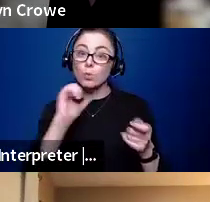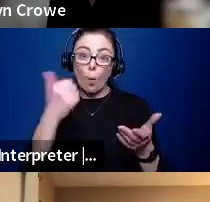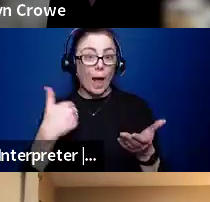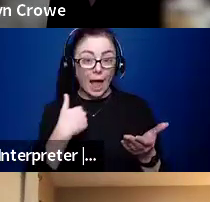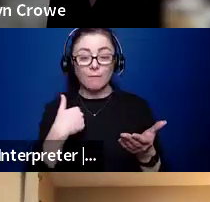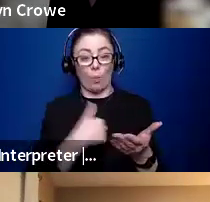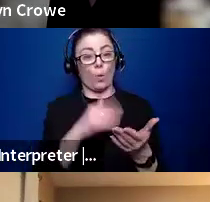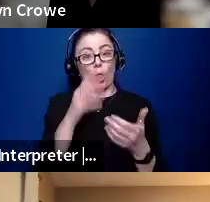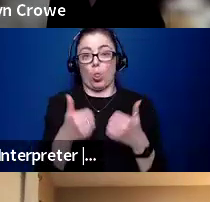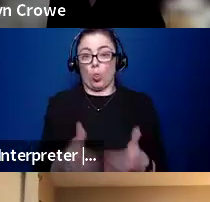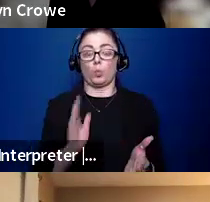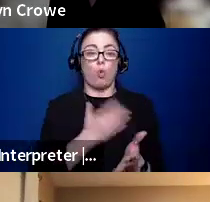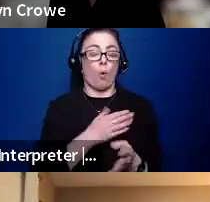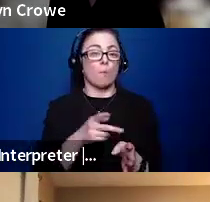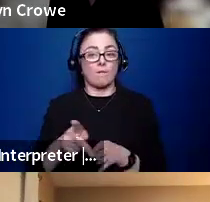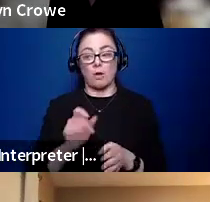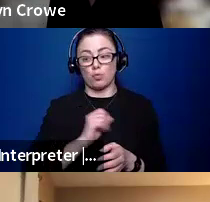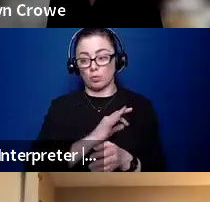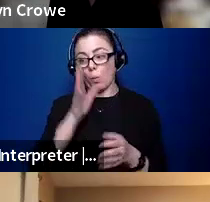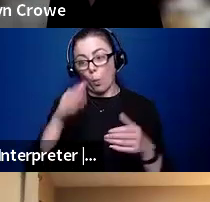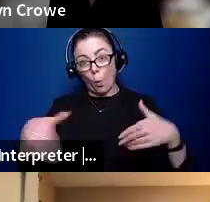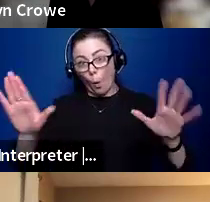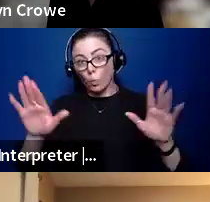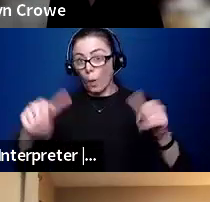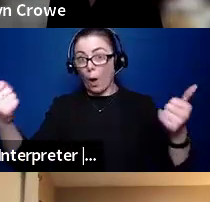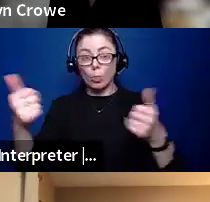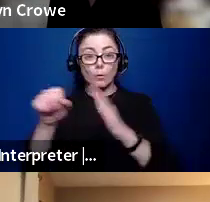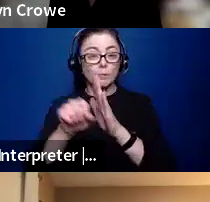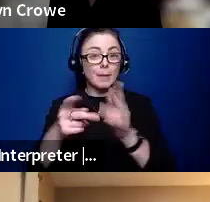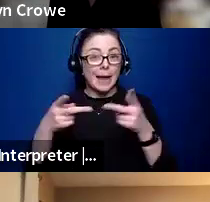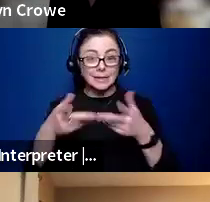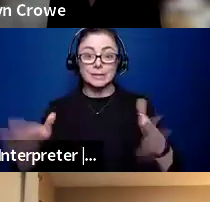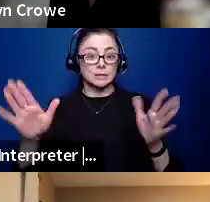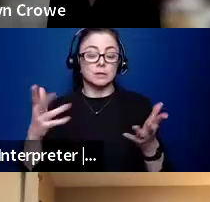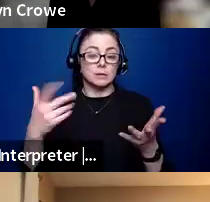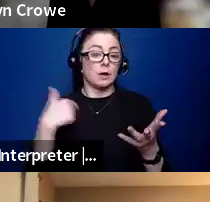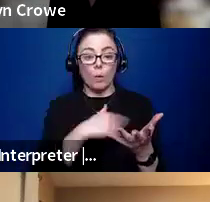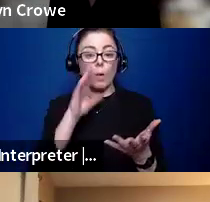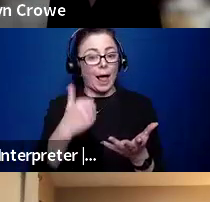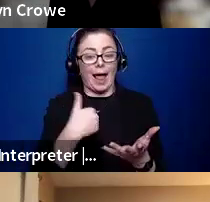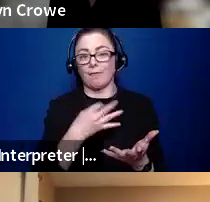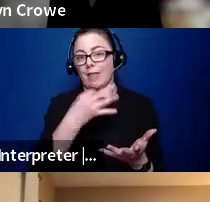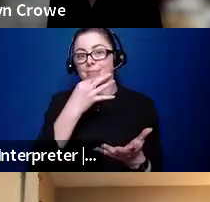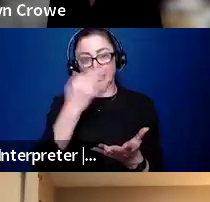other places, and we will not have those experts that we need to come into our schools and work with our kids.